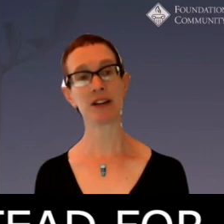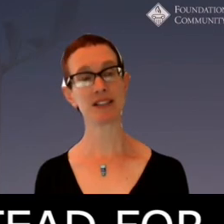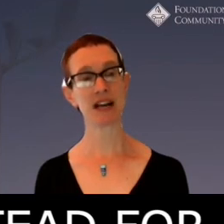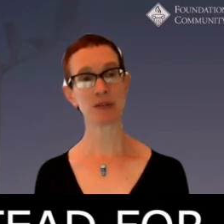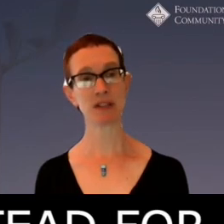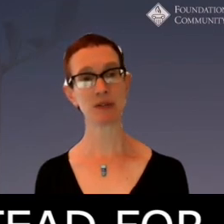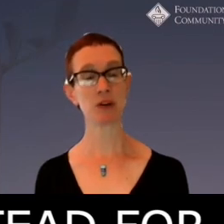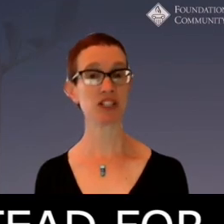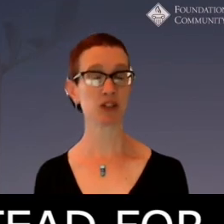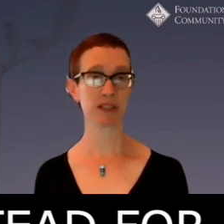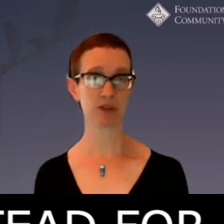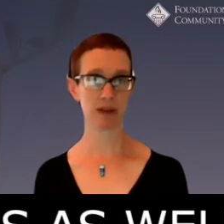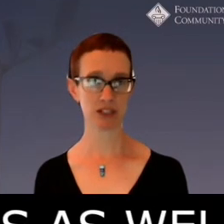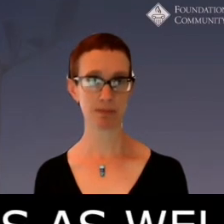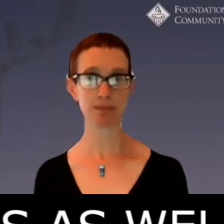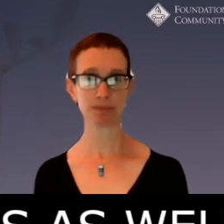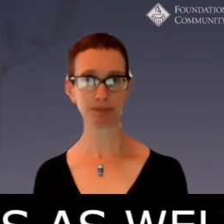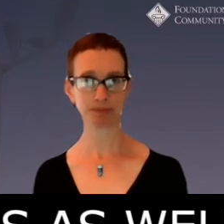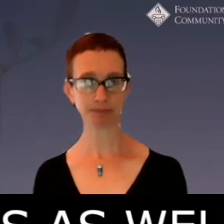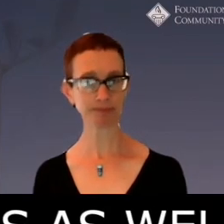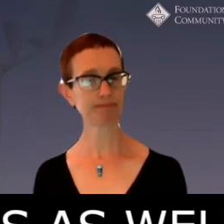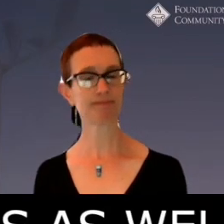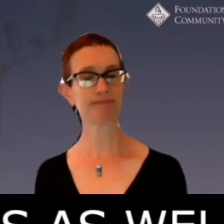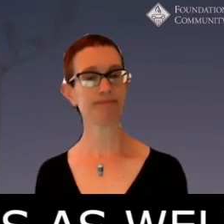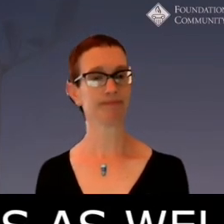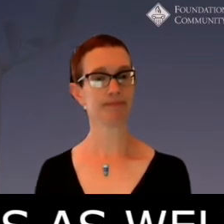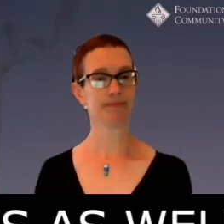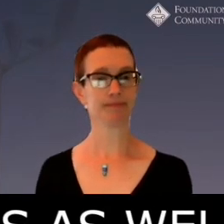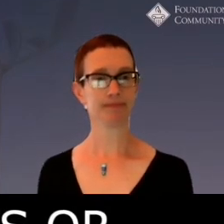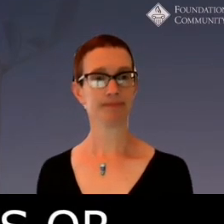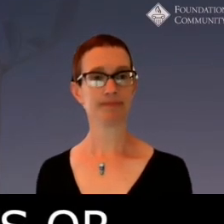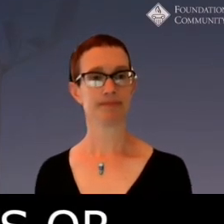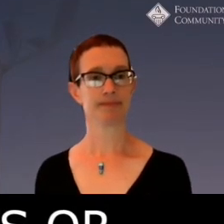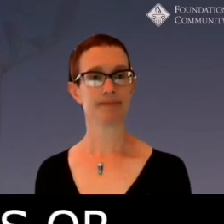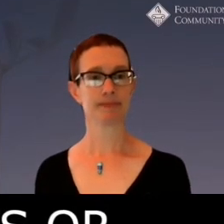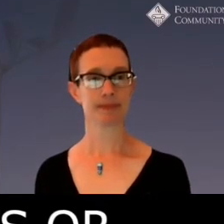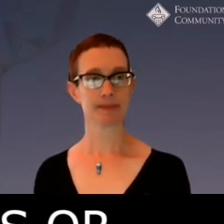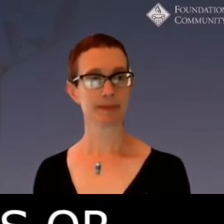as any required attachments or additional information.